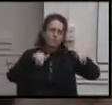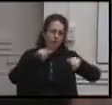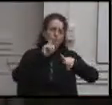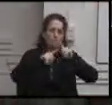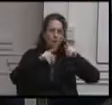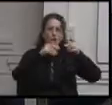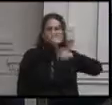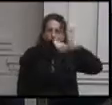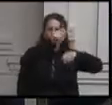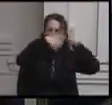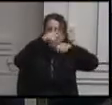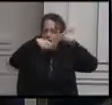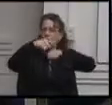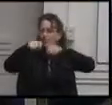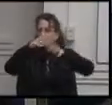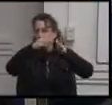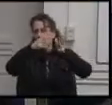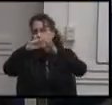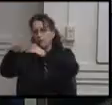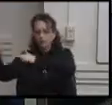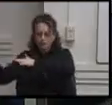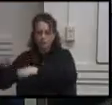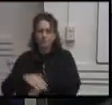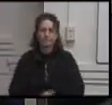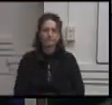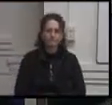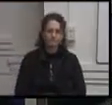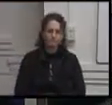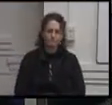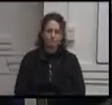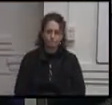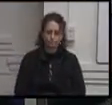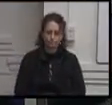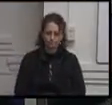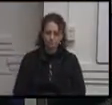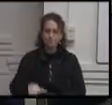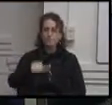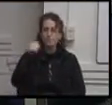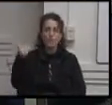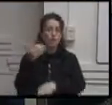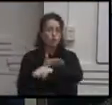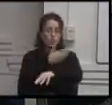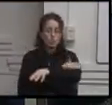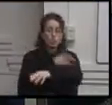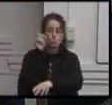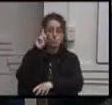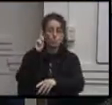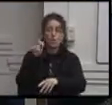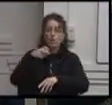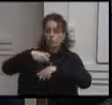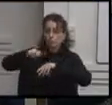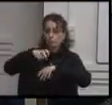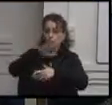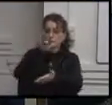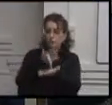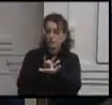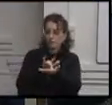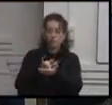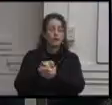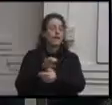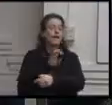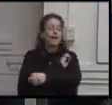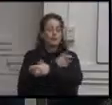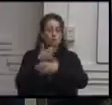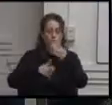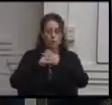you. Another success story has been in the transportation center. The energy costs have gone down 12%,